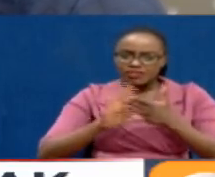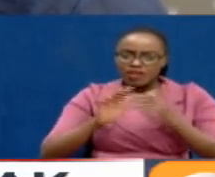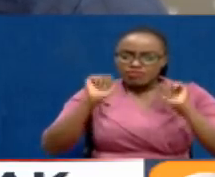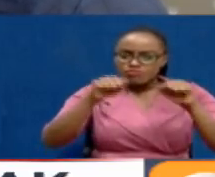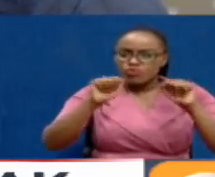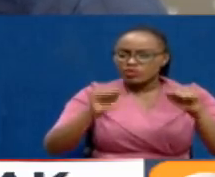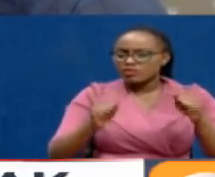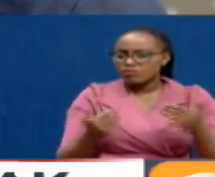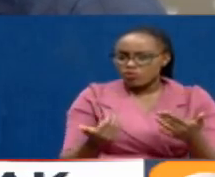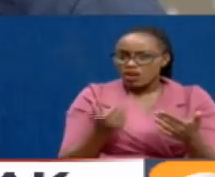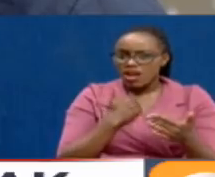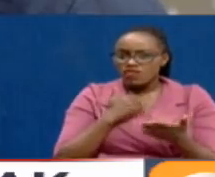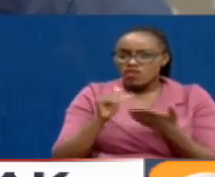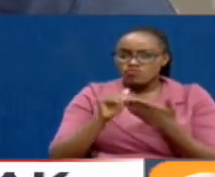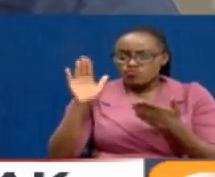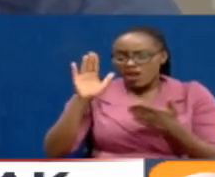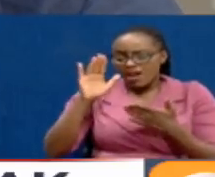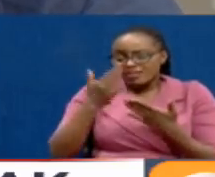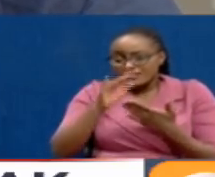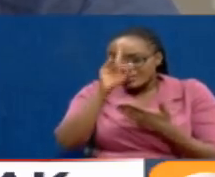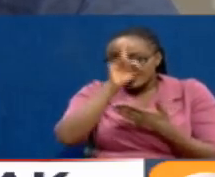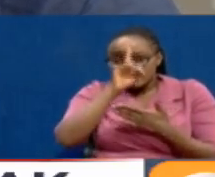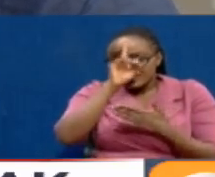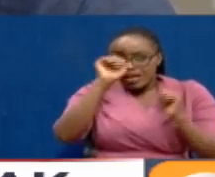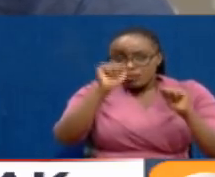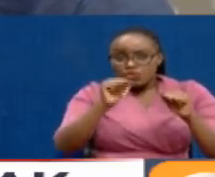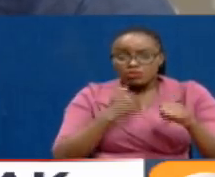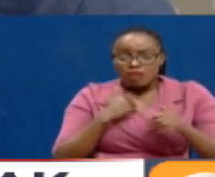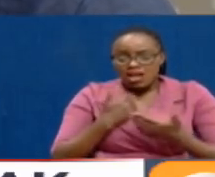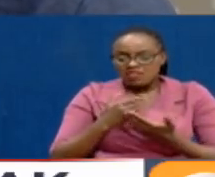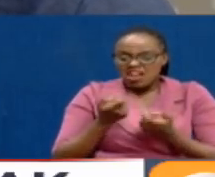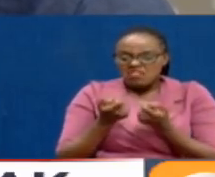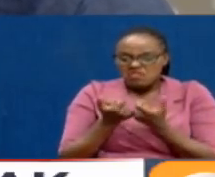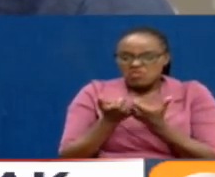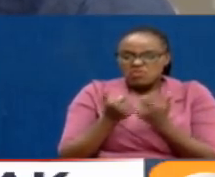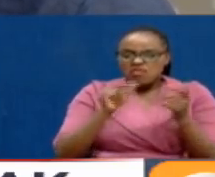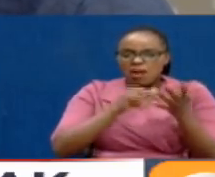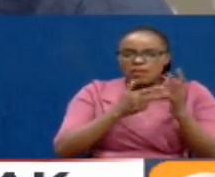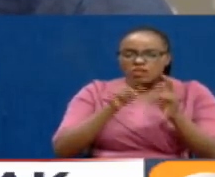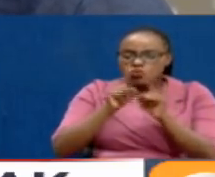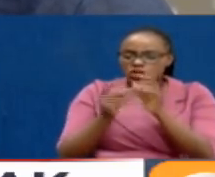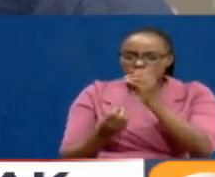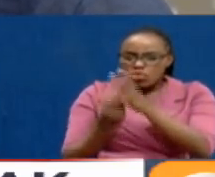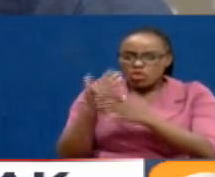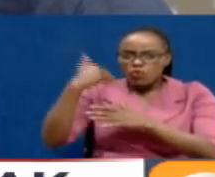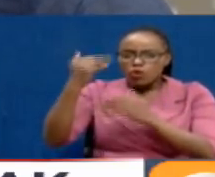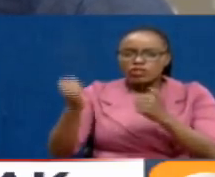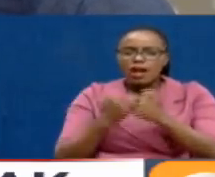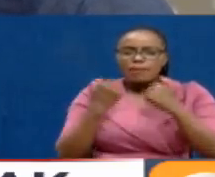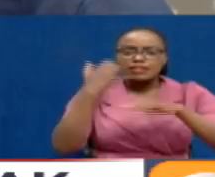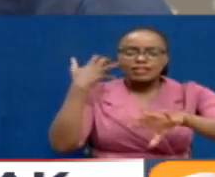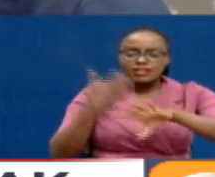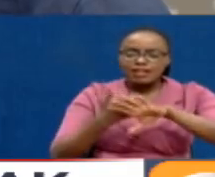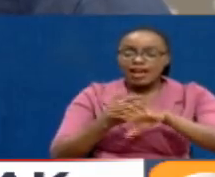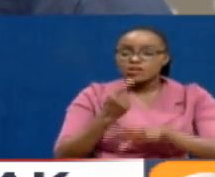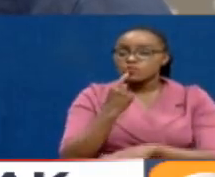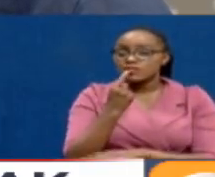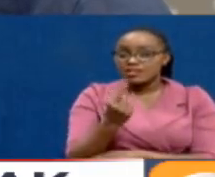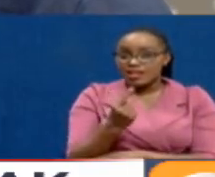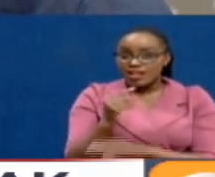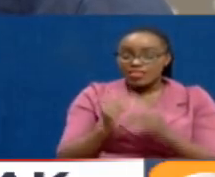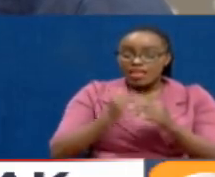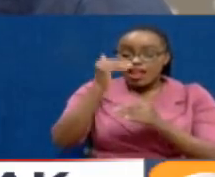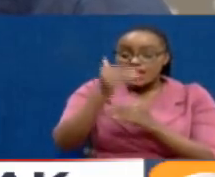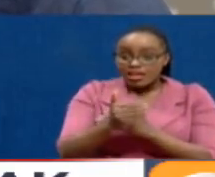to cause more severe illness. It may be able to cause less severe illness. So mutations occur all the time, and it's difficult to predict what the